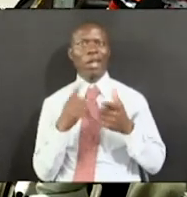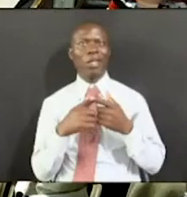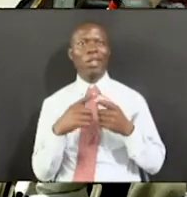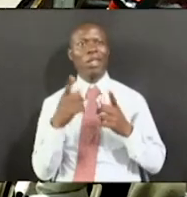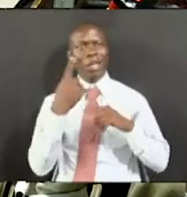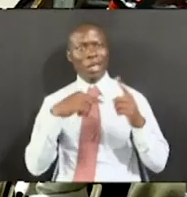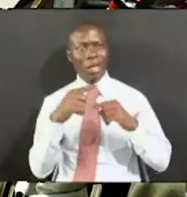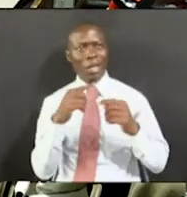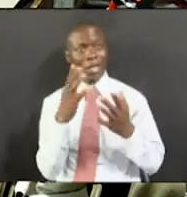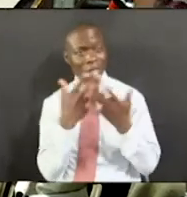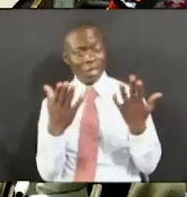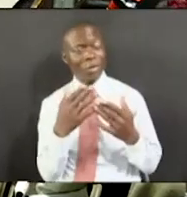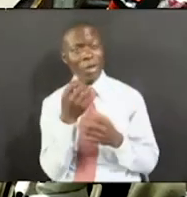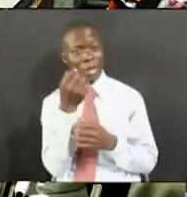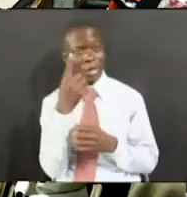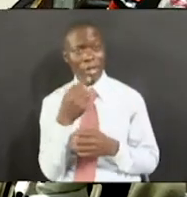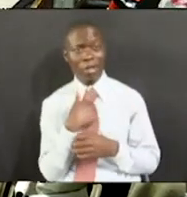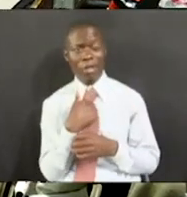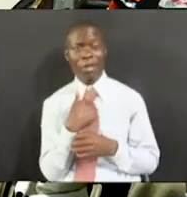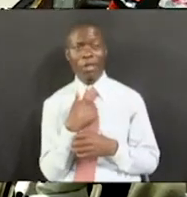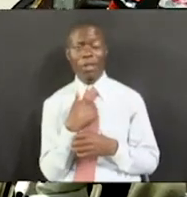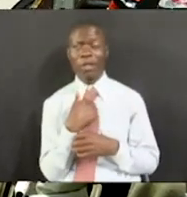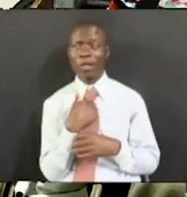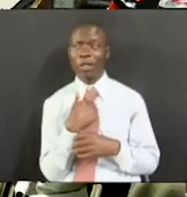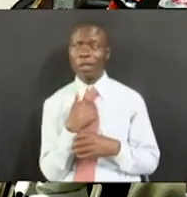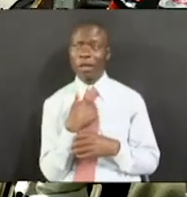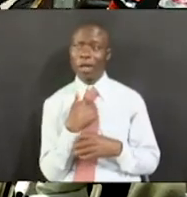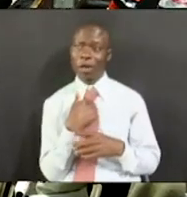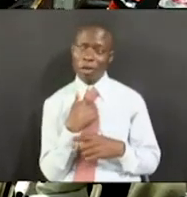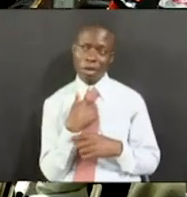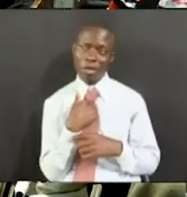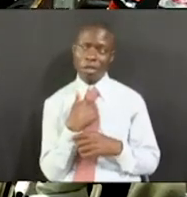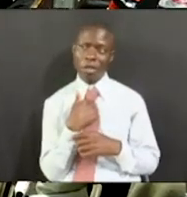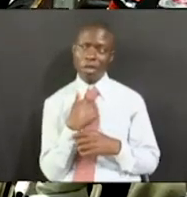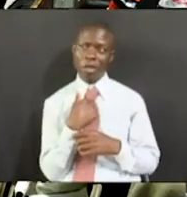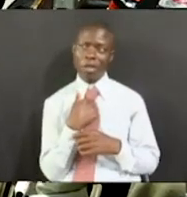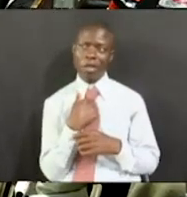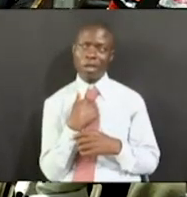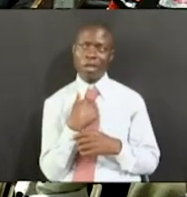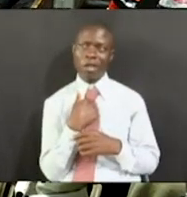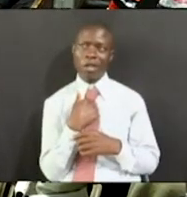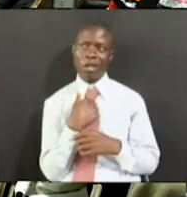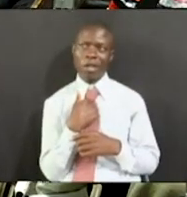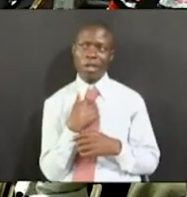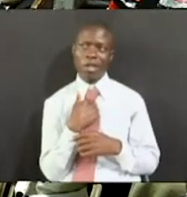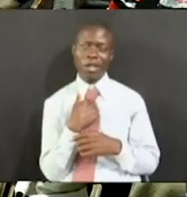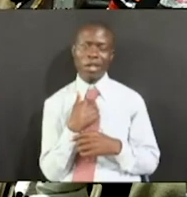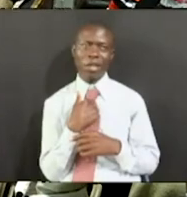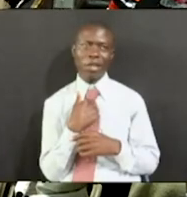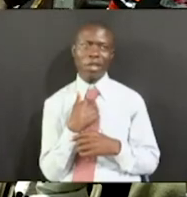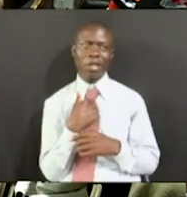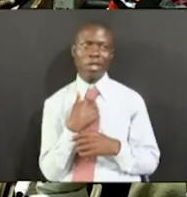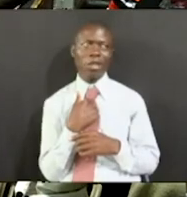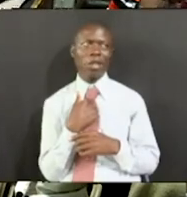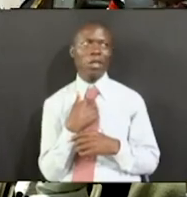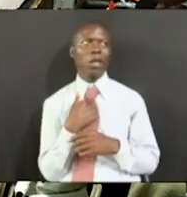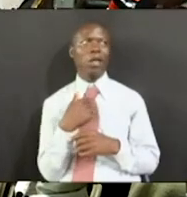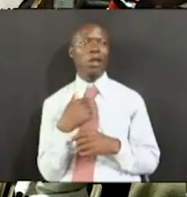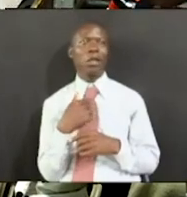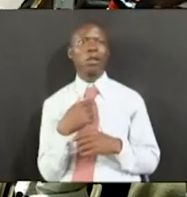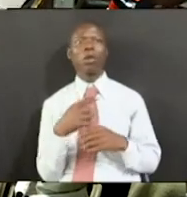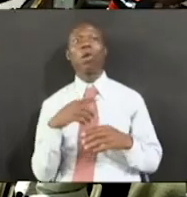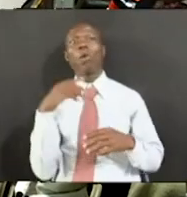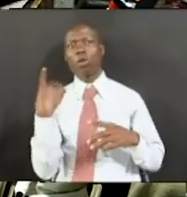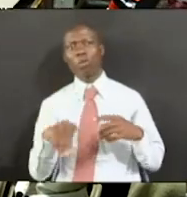Are we together? That is a mistake. That is a mistake. And the kind of beating I